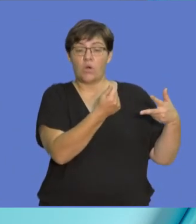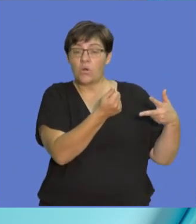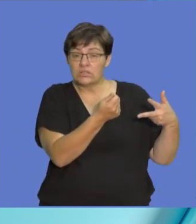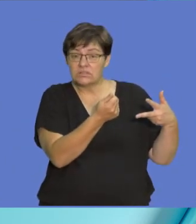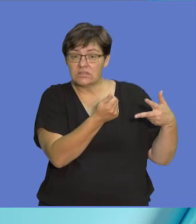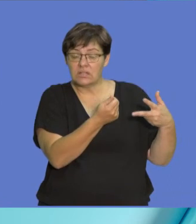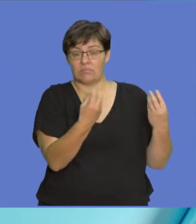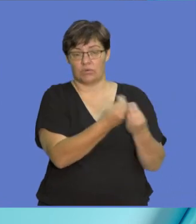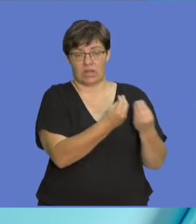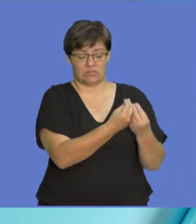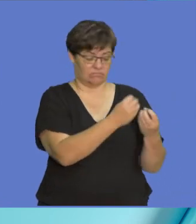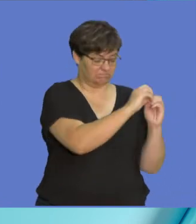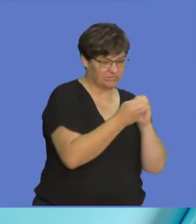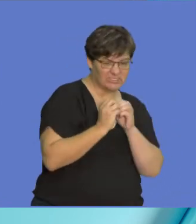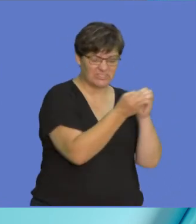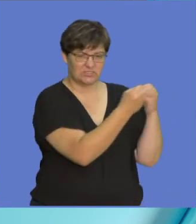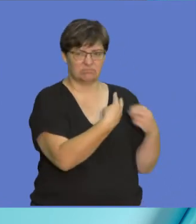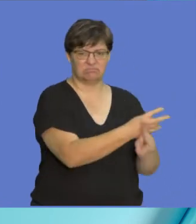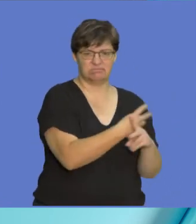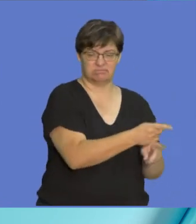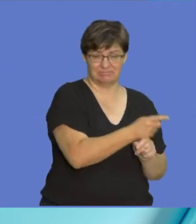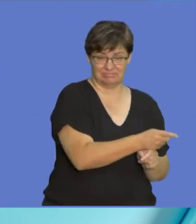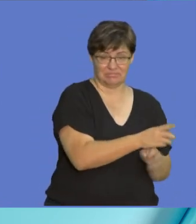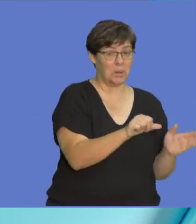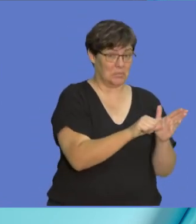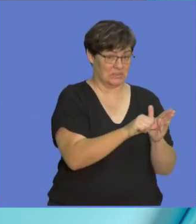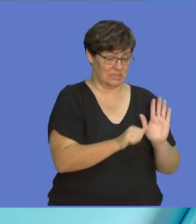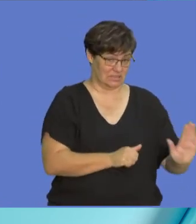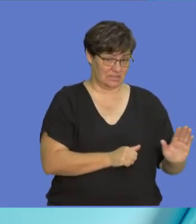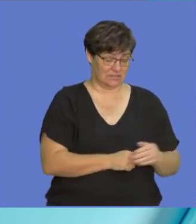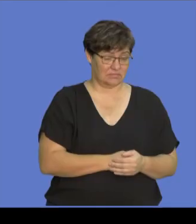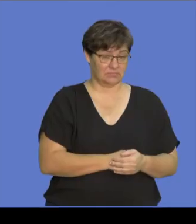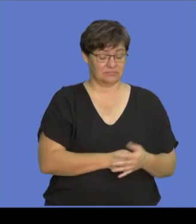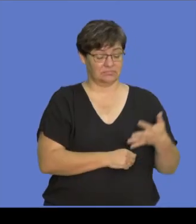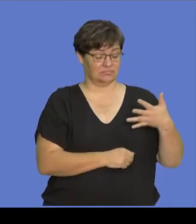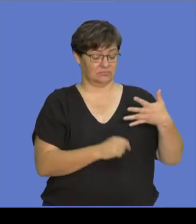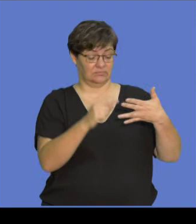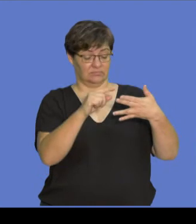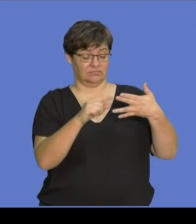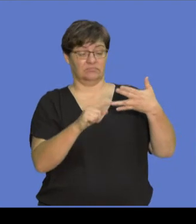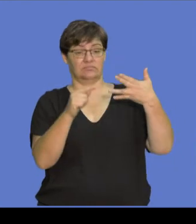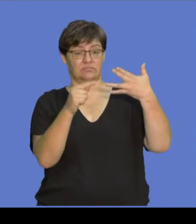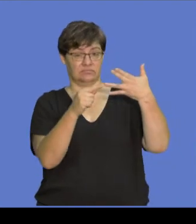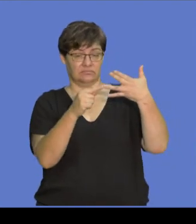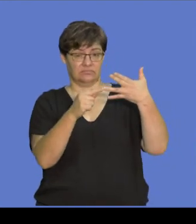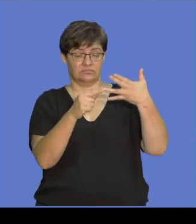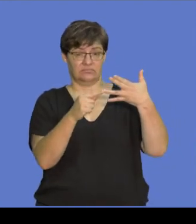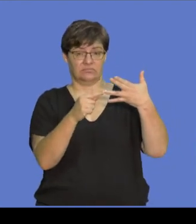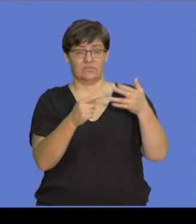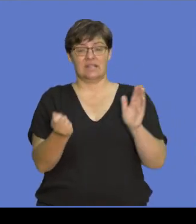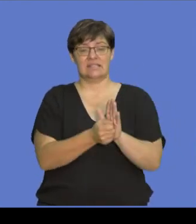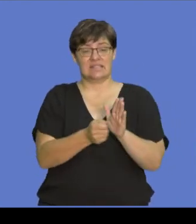of production, and that is critical to remember. Then you have your selling and distribution and